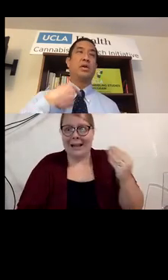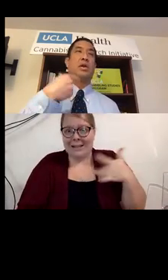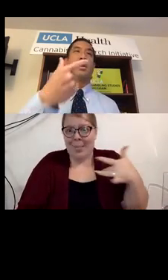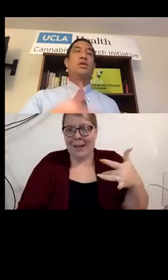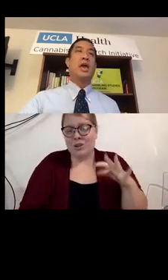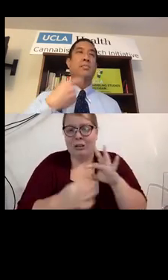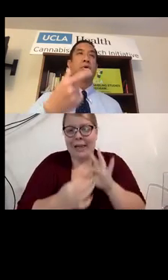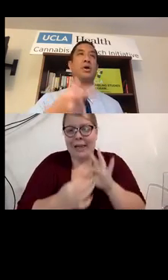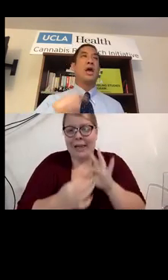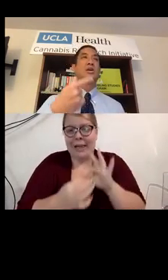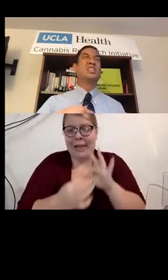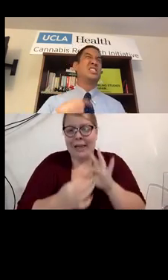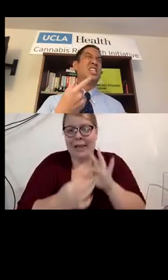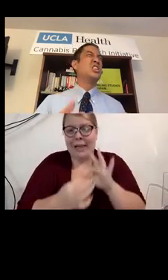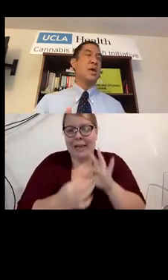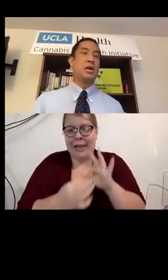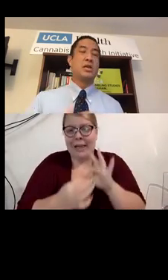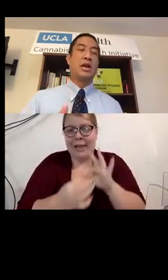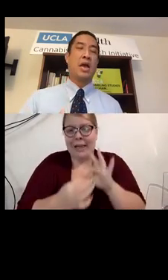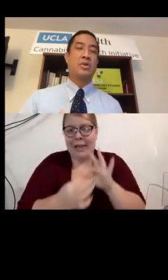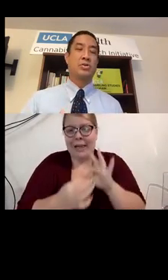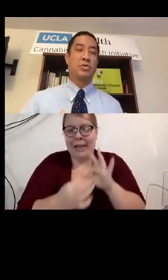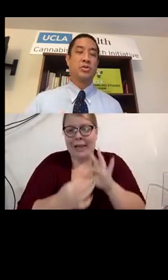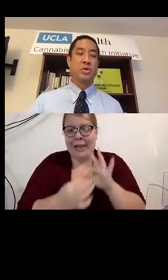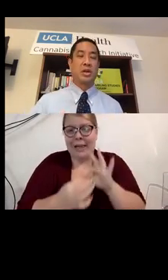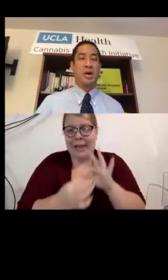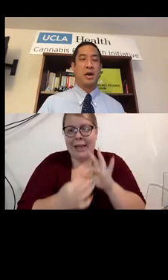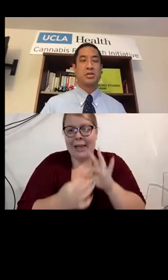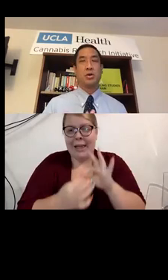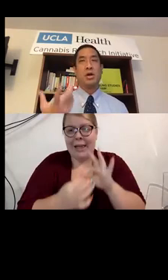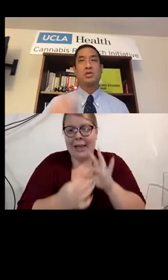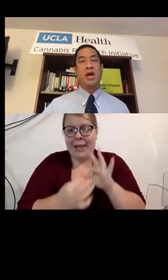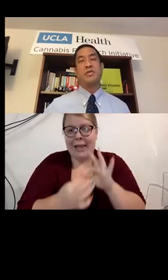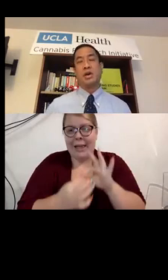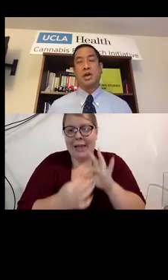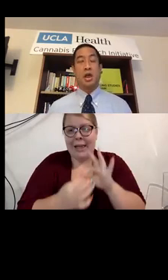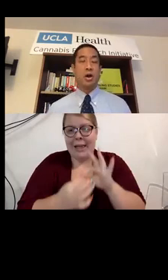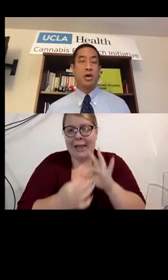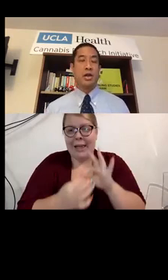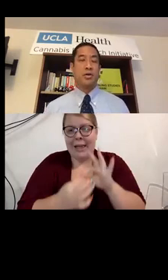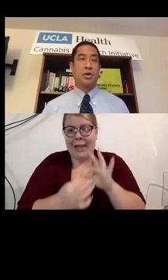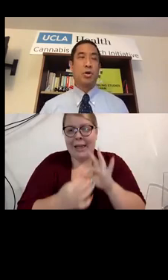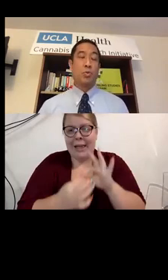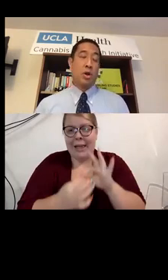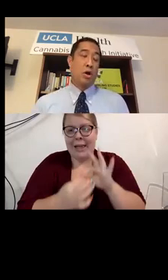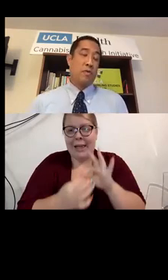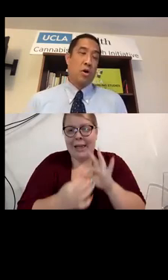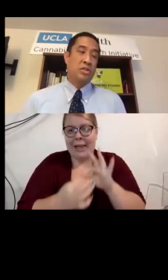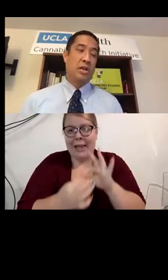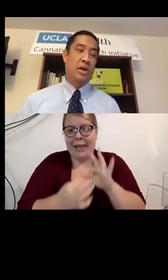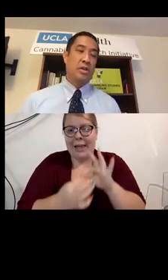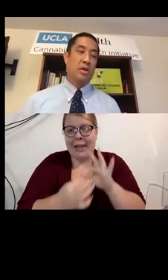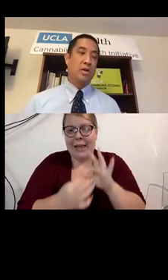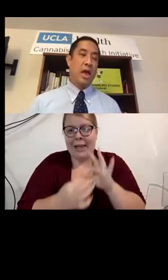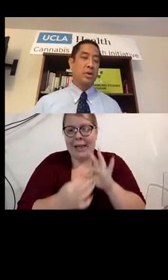like gambling as decision making, not gambling disorders. We think about it. So definitely an area that we know. We know, of course,